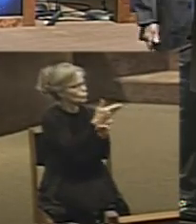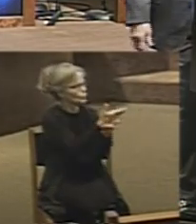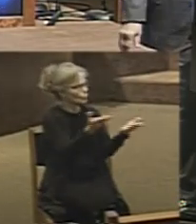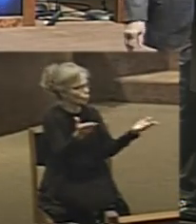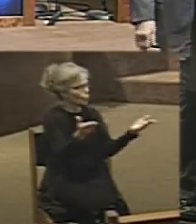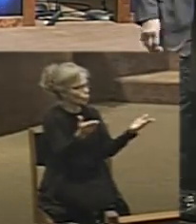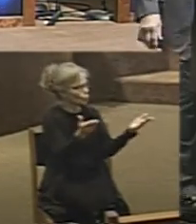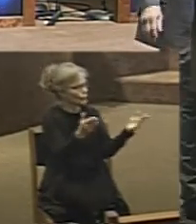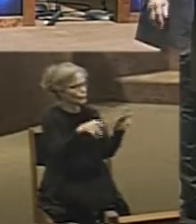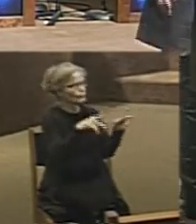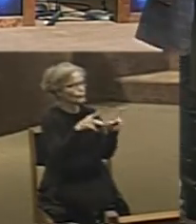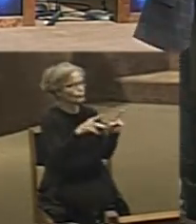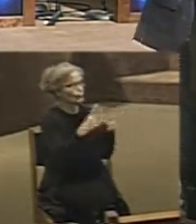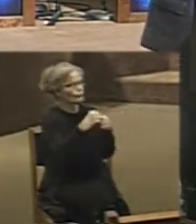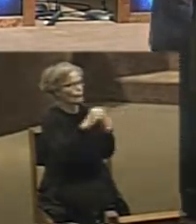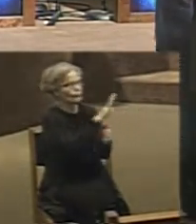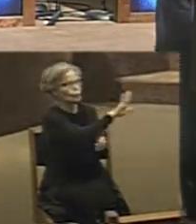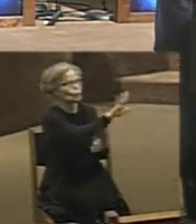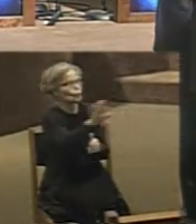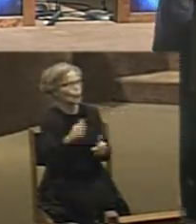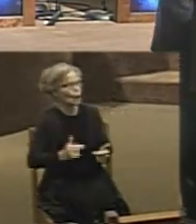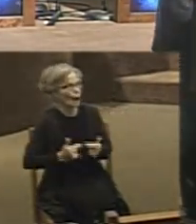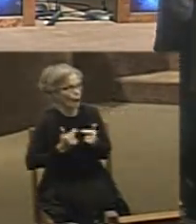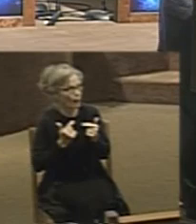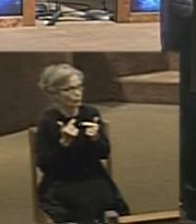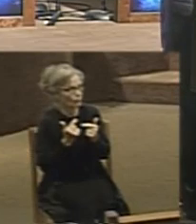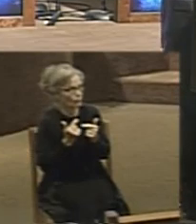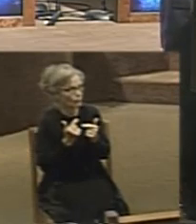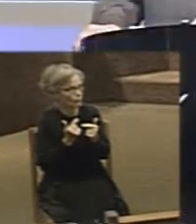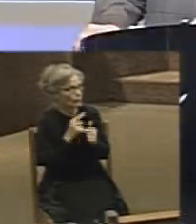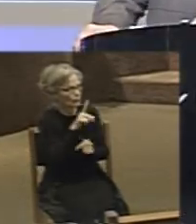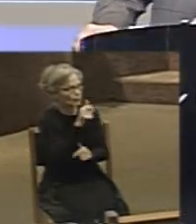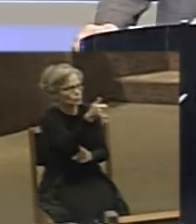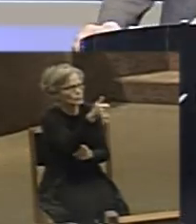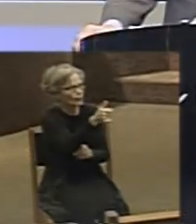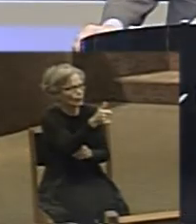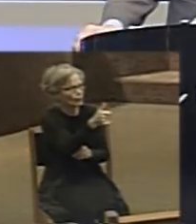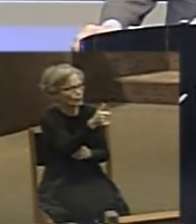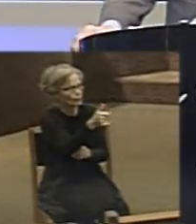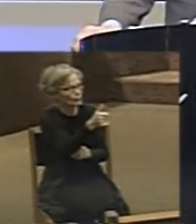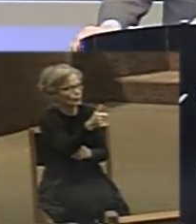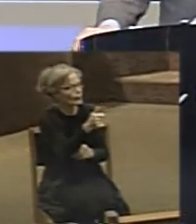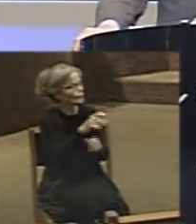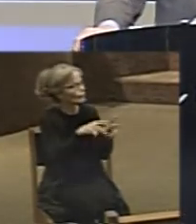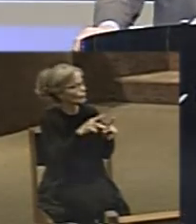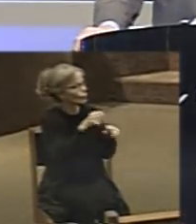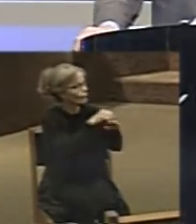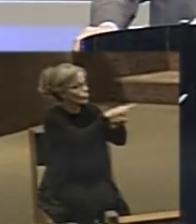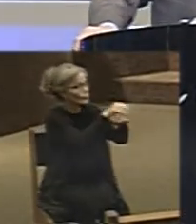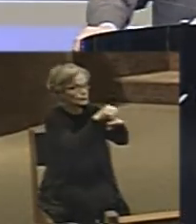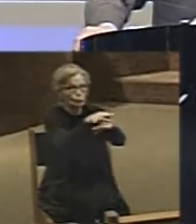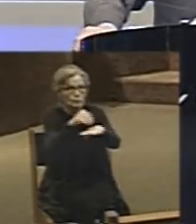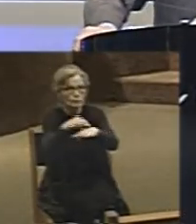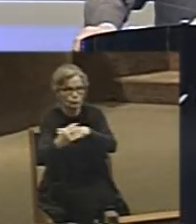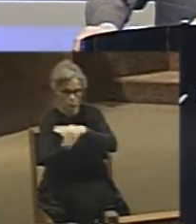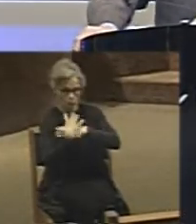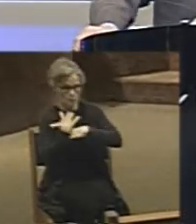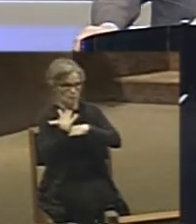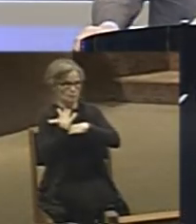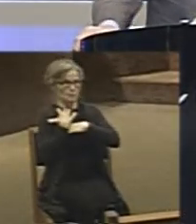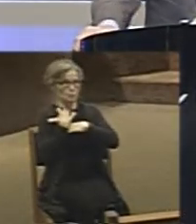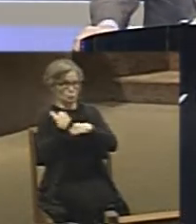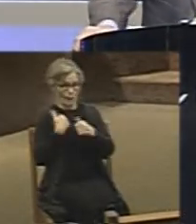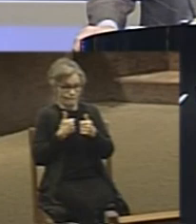Examine the people in your life. Ask yourself a simple question. The voices that you listen to, the examples that